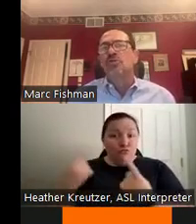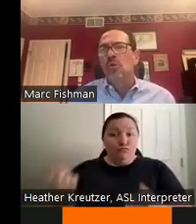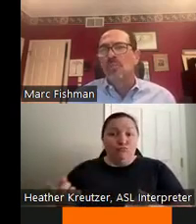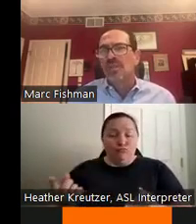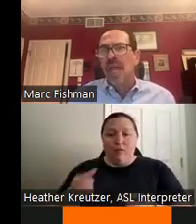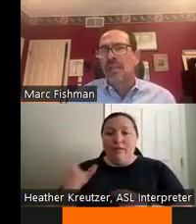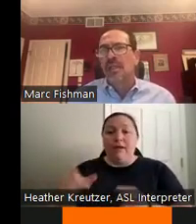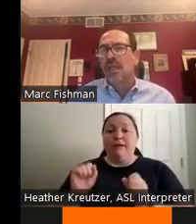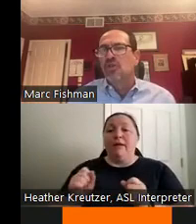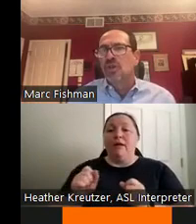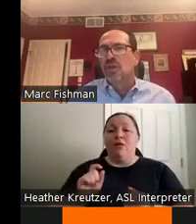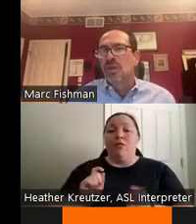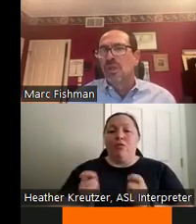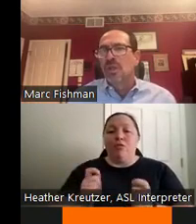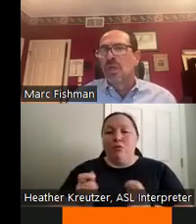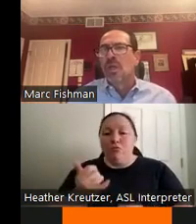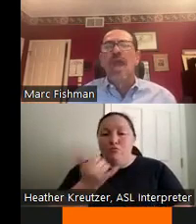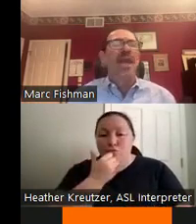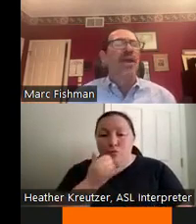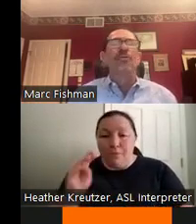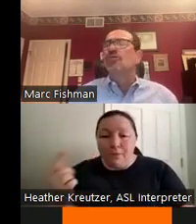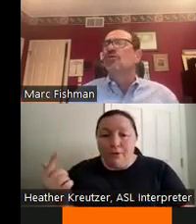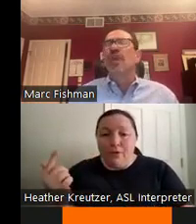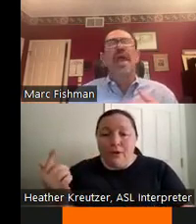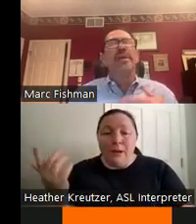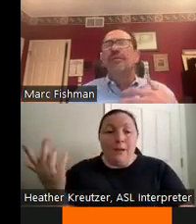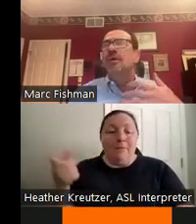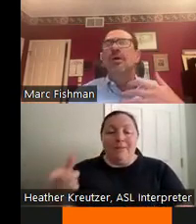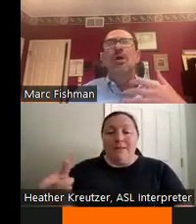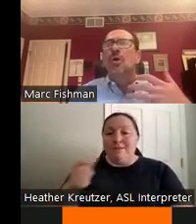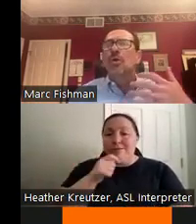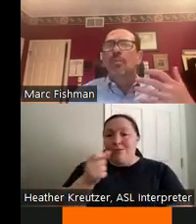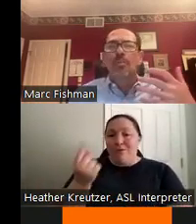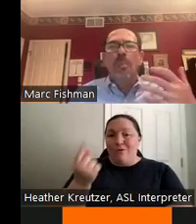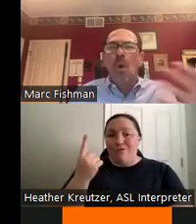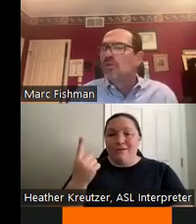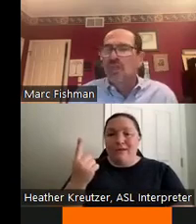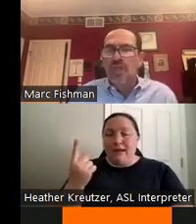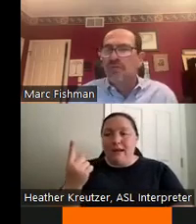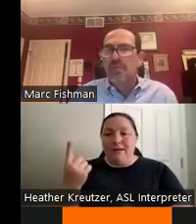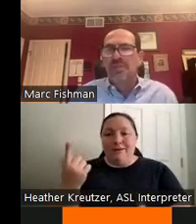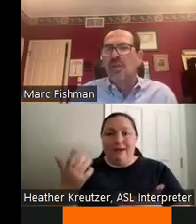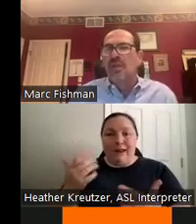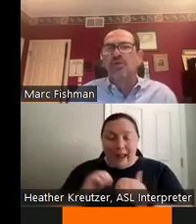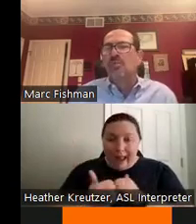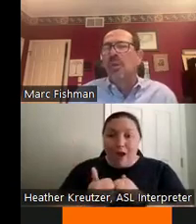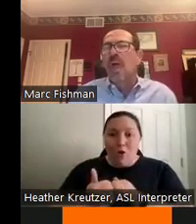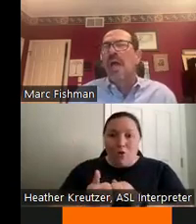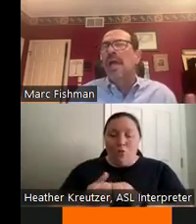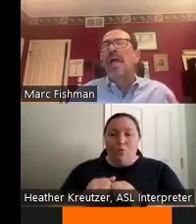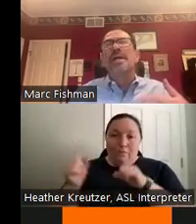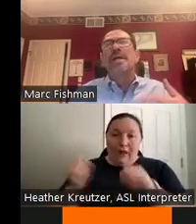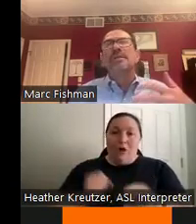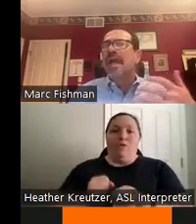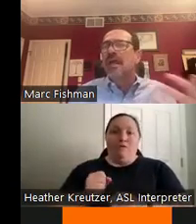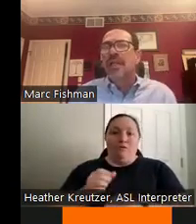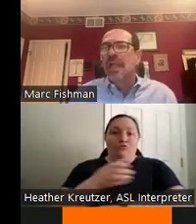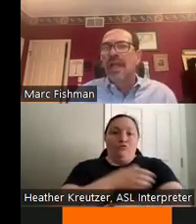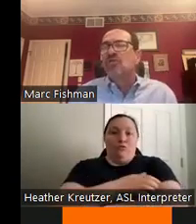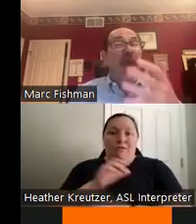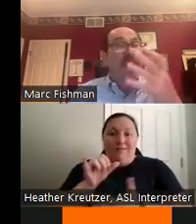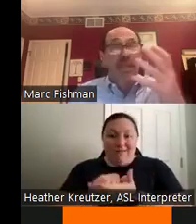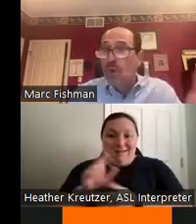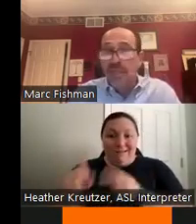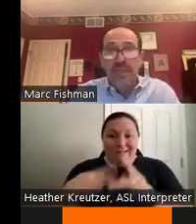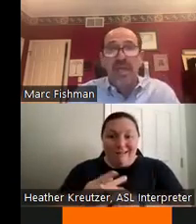make a dose miscalculation, not understand the potency of the particular supply, take a